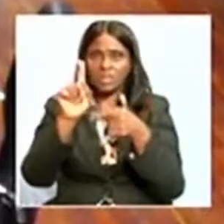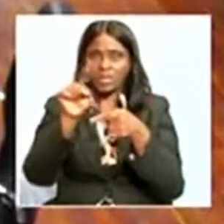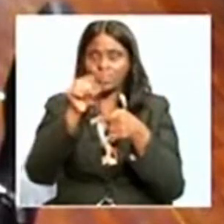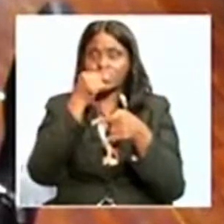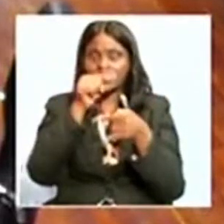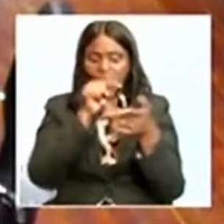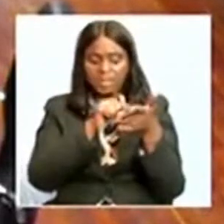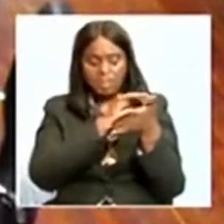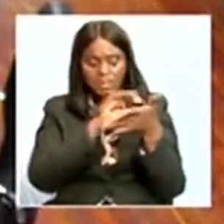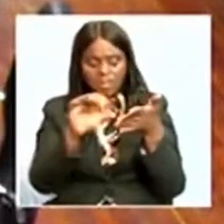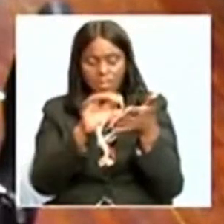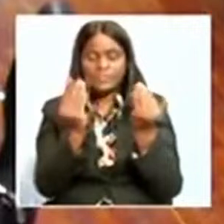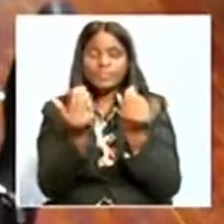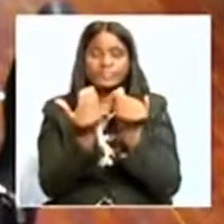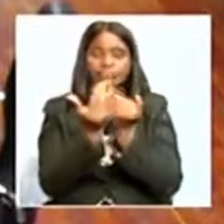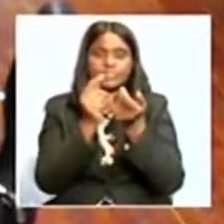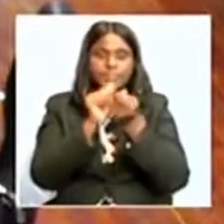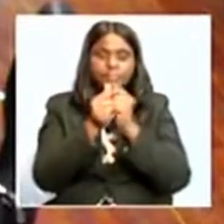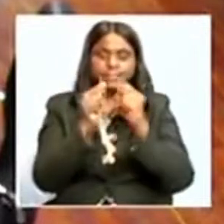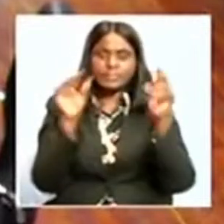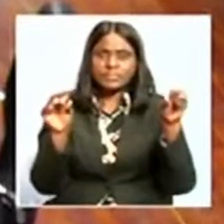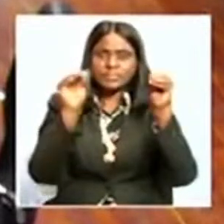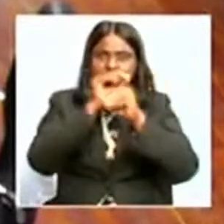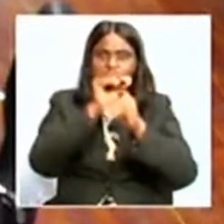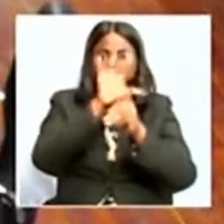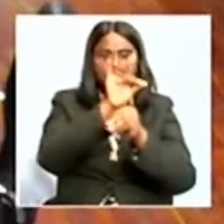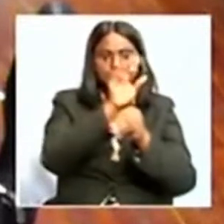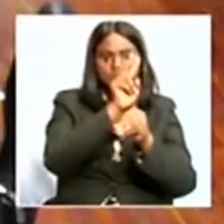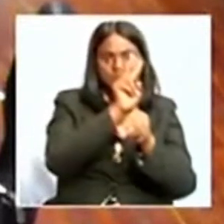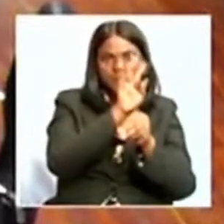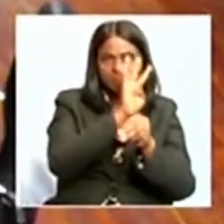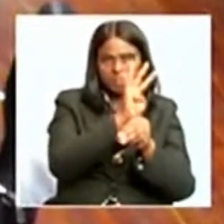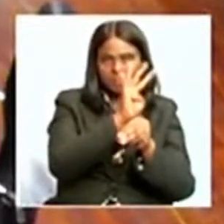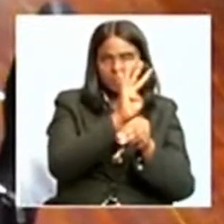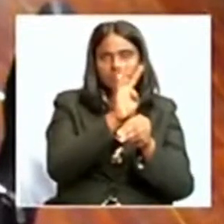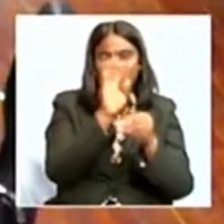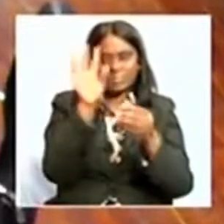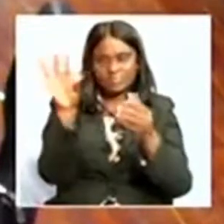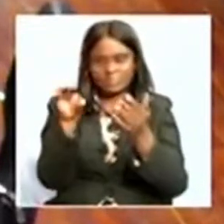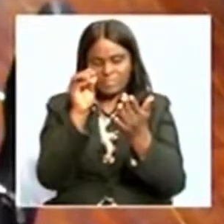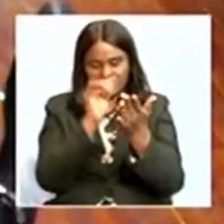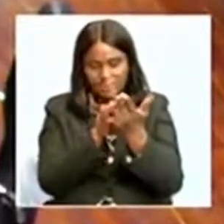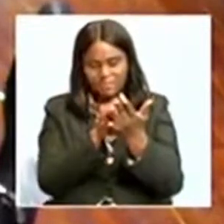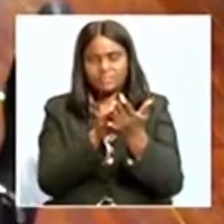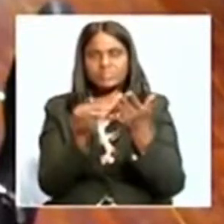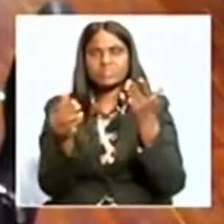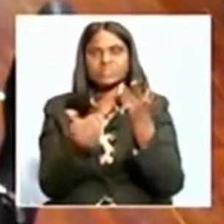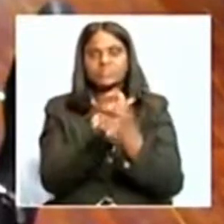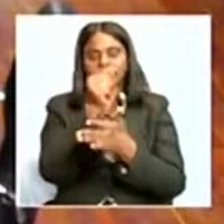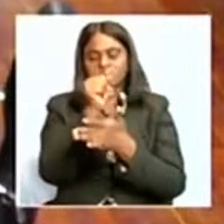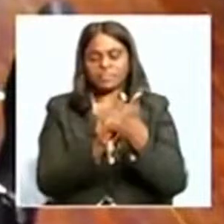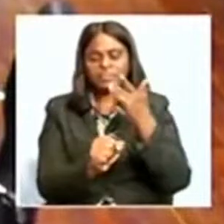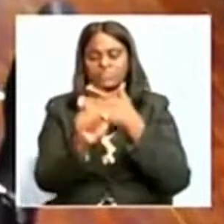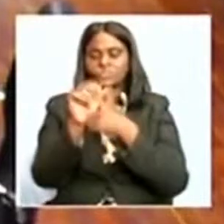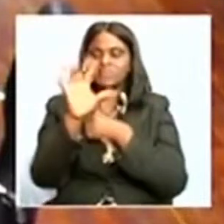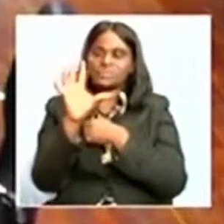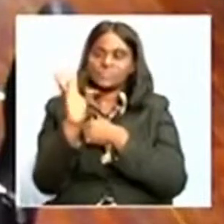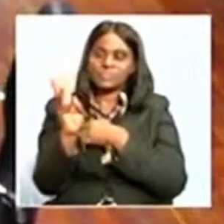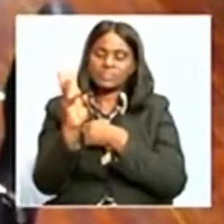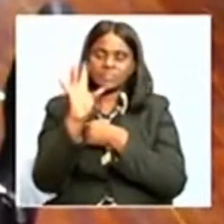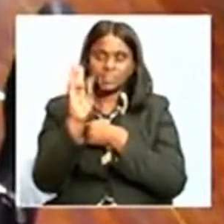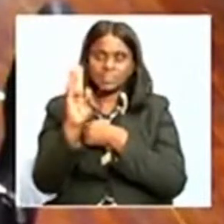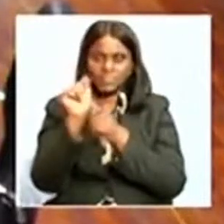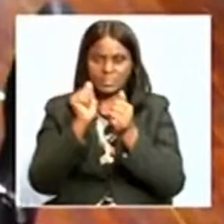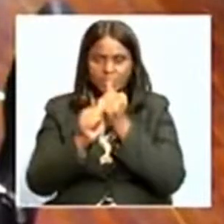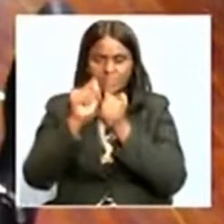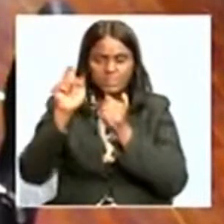this clause seeks to amend section 84 of the Principal Act by the insertion of a new subsection 6(7), which